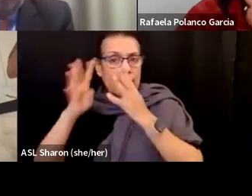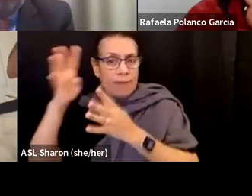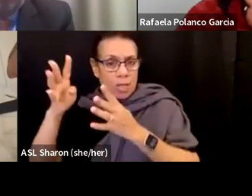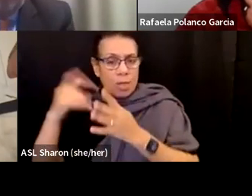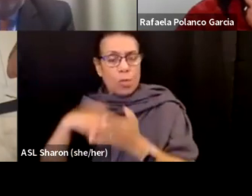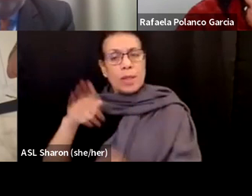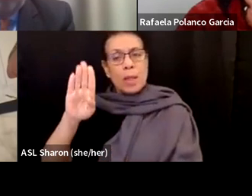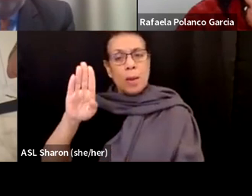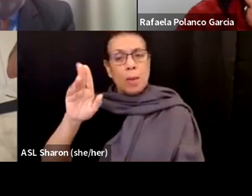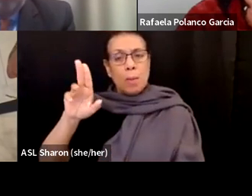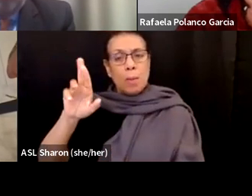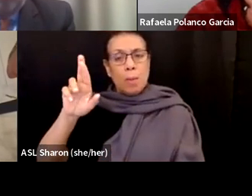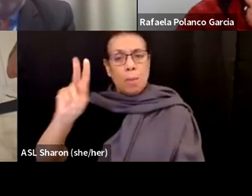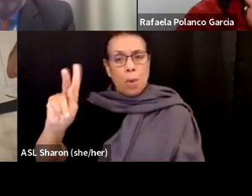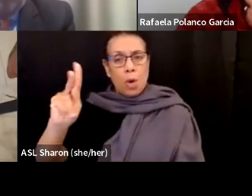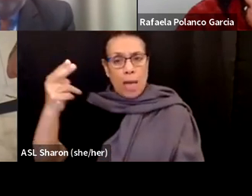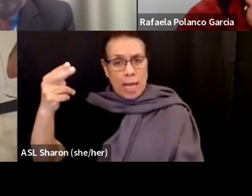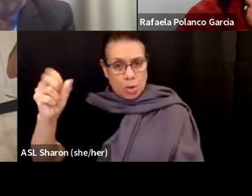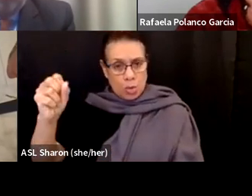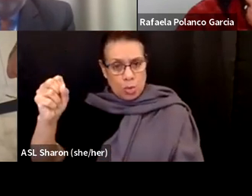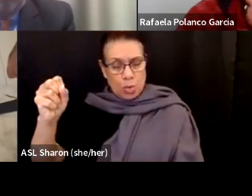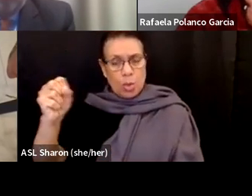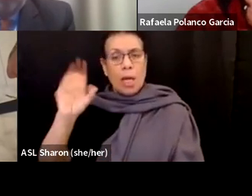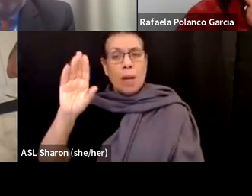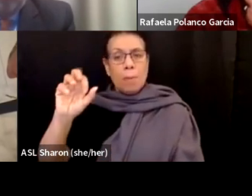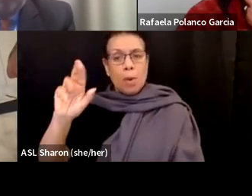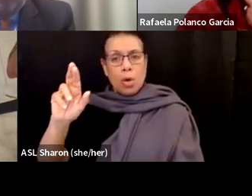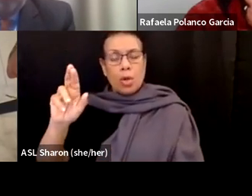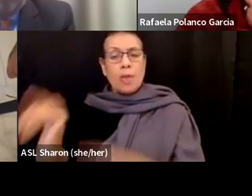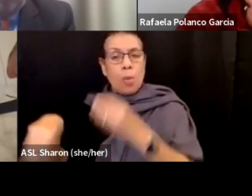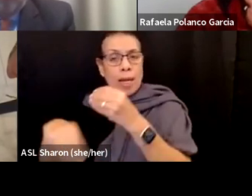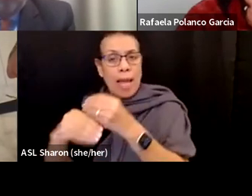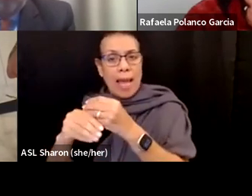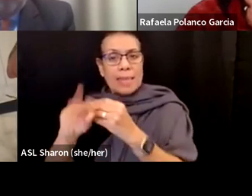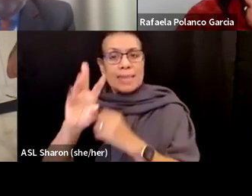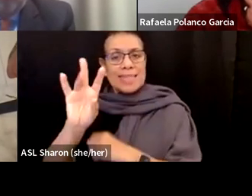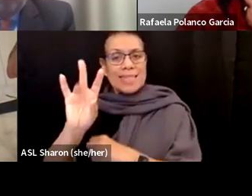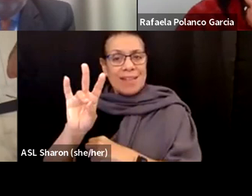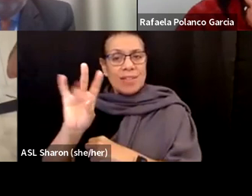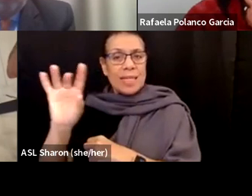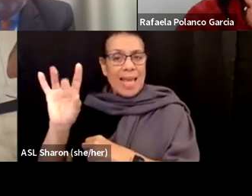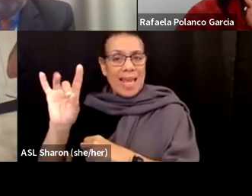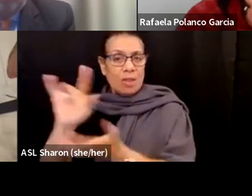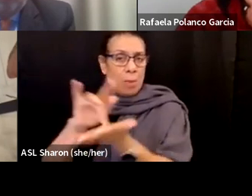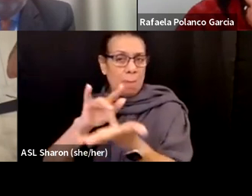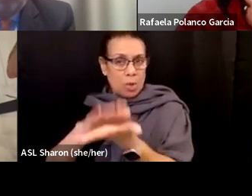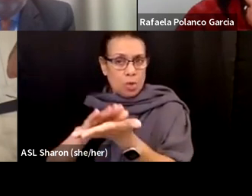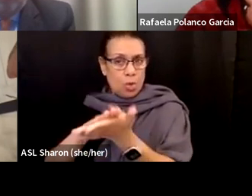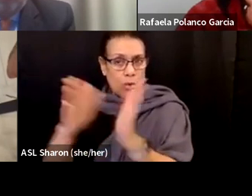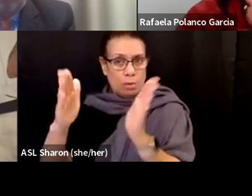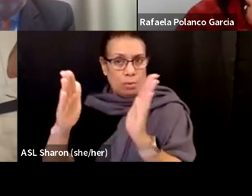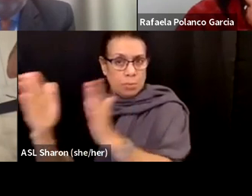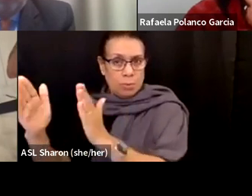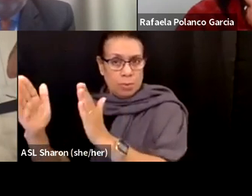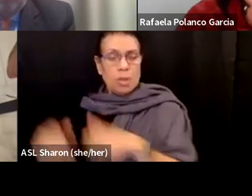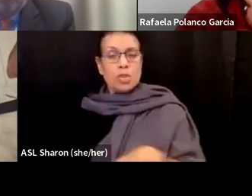burke high school and the burke high school expanding to grade seven and eight meaning then the schools would move to a